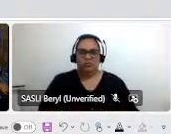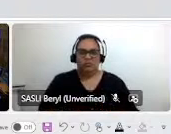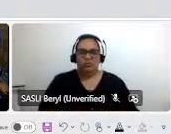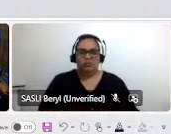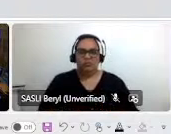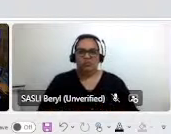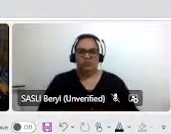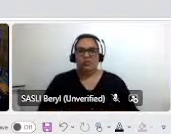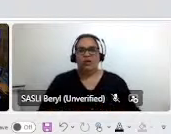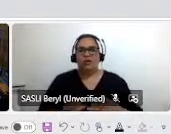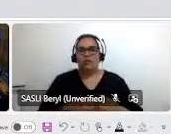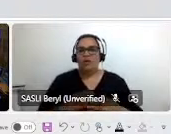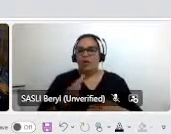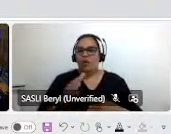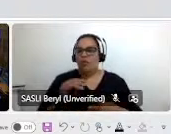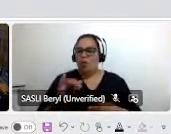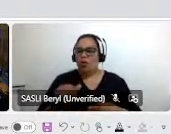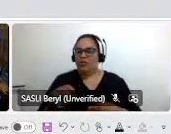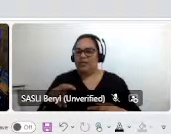Member Boyson.